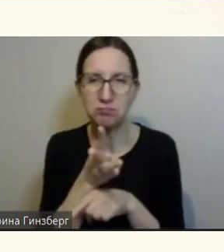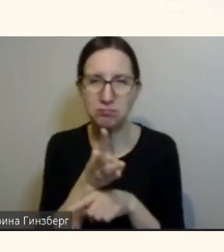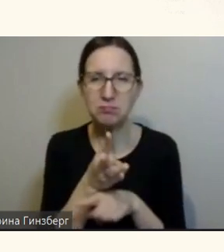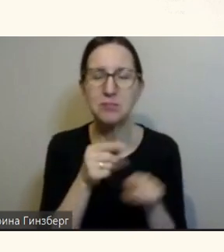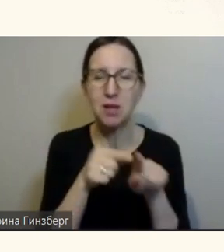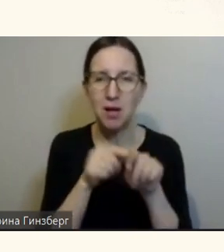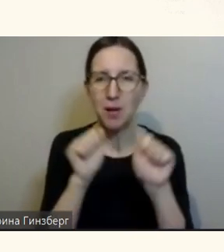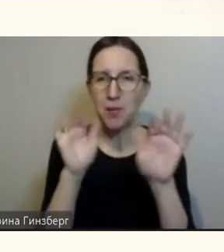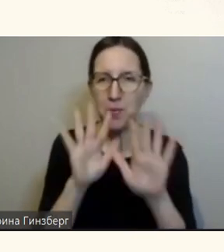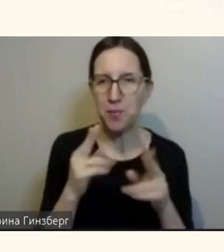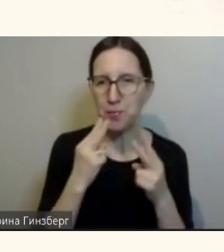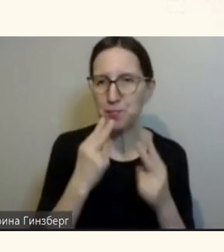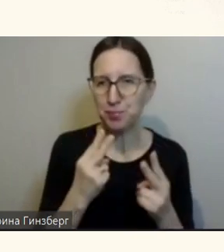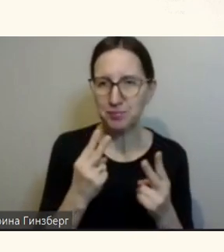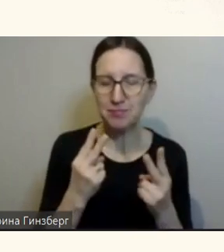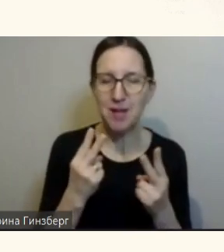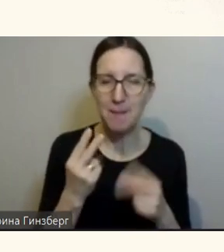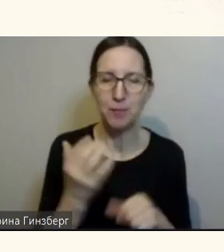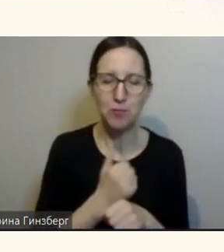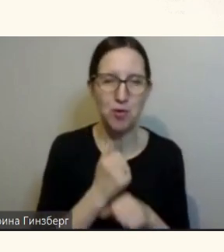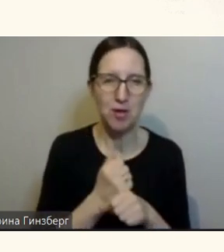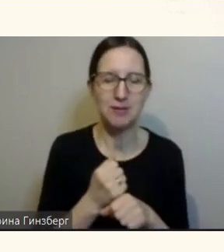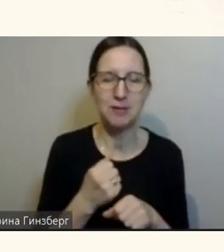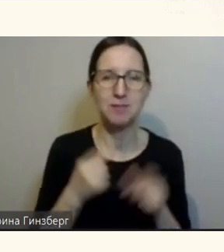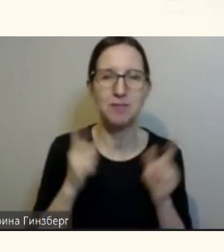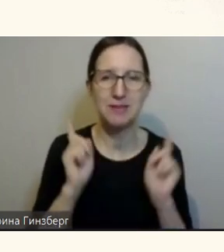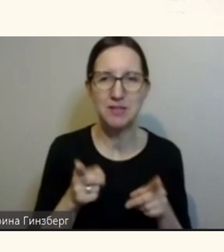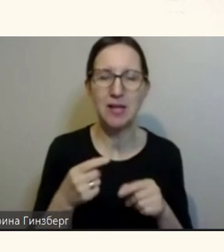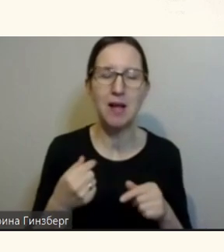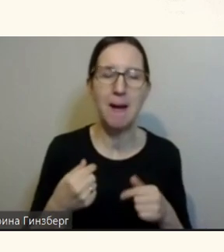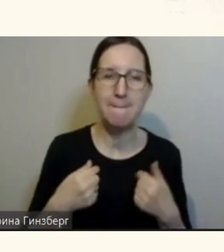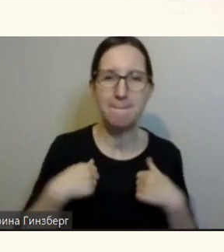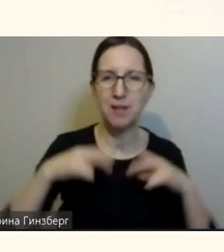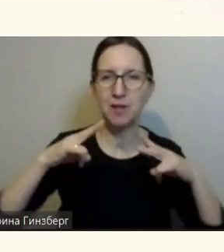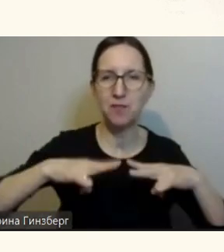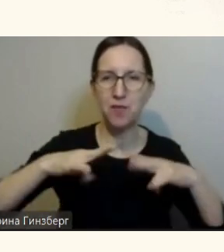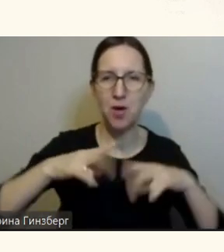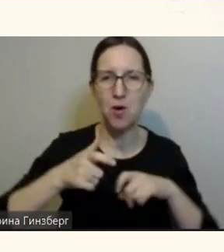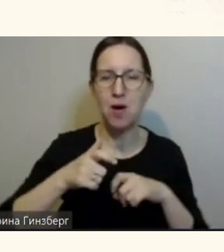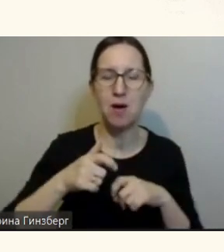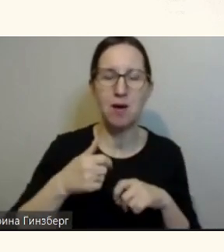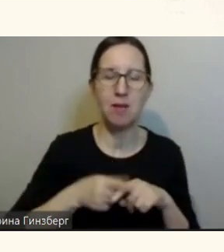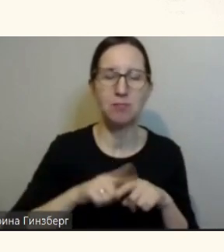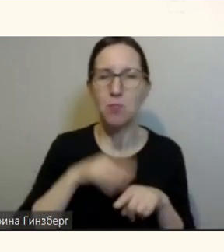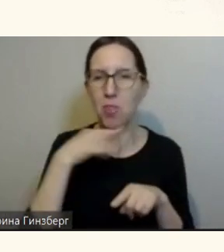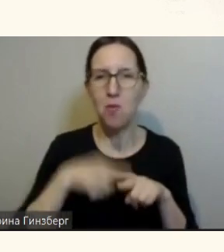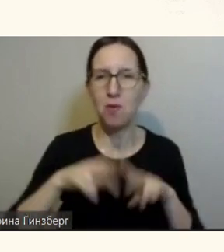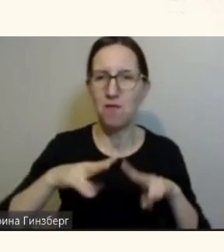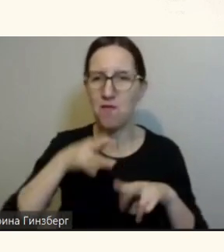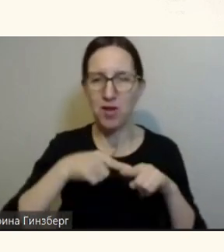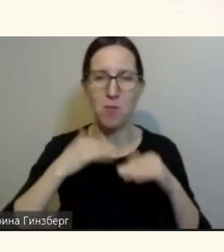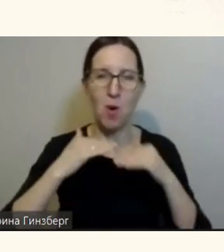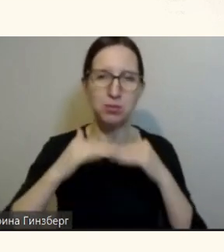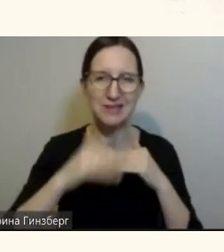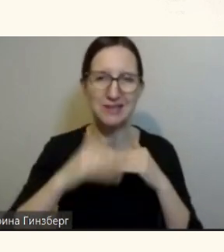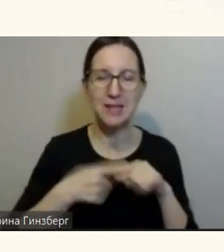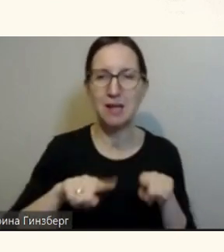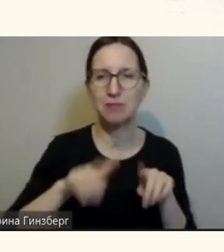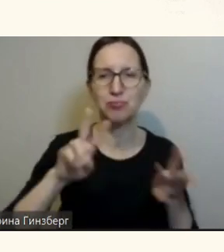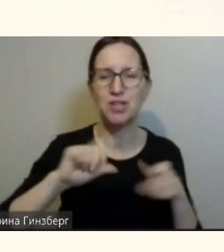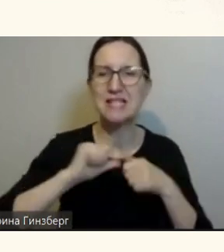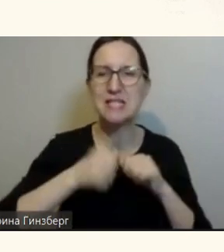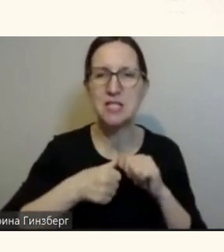of isolation and also deprivation. And what you see with the eye, with your eye, is